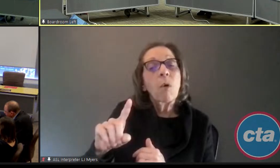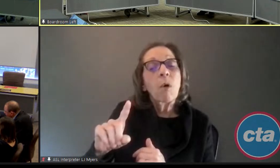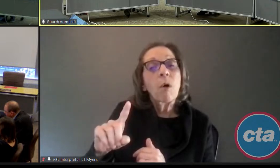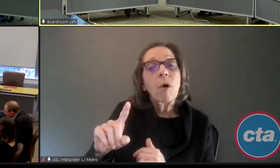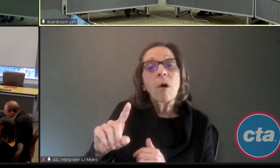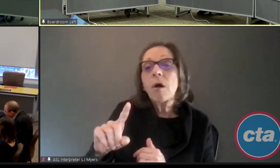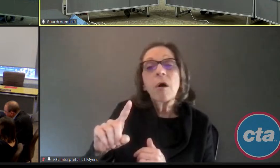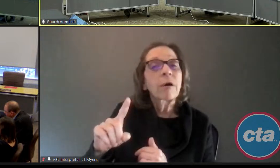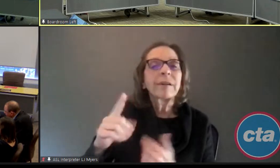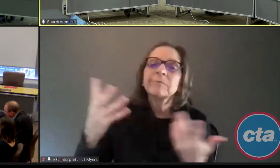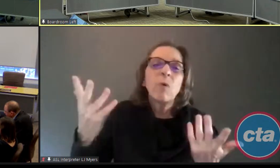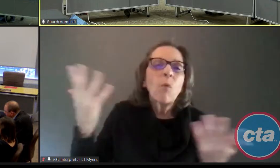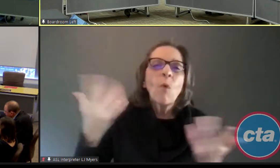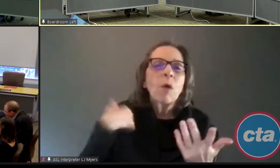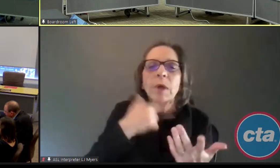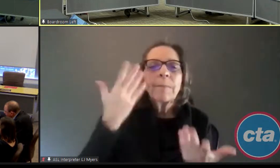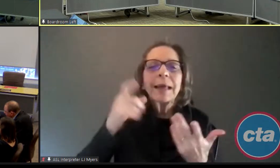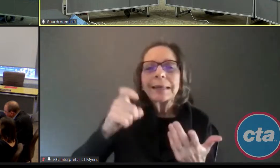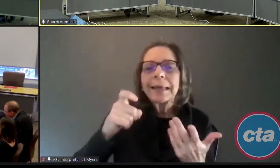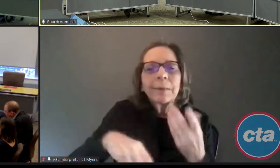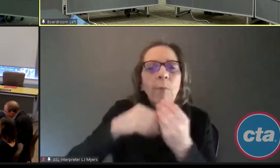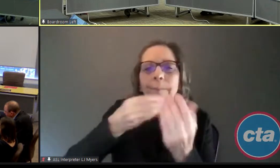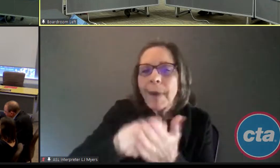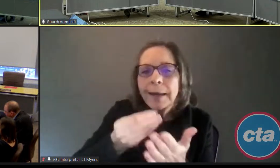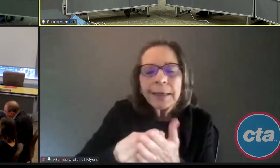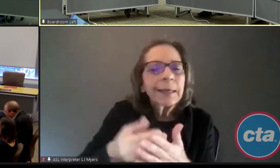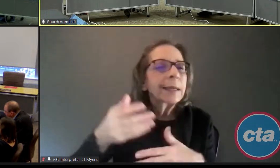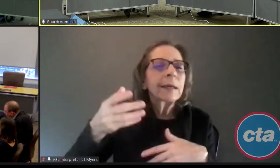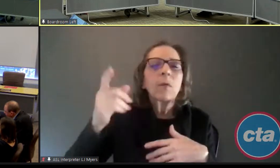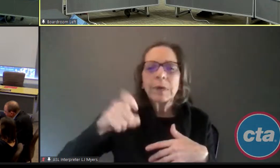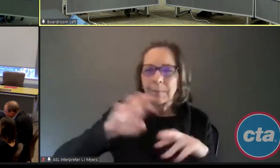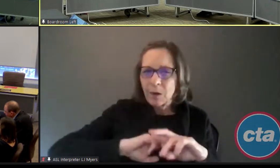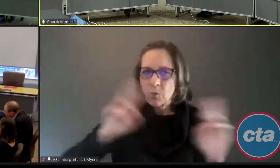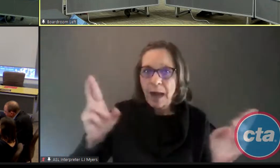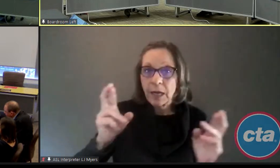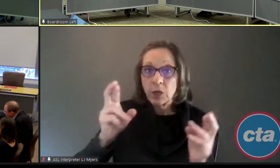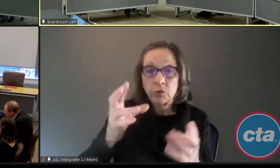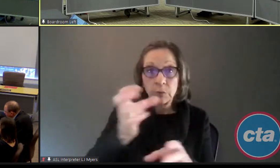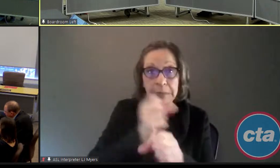whether it's additional funding. We need to be ready to take that funding